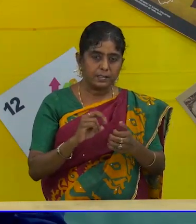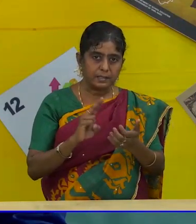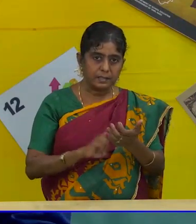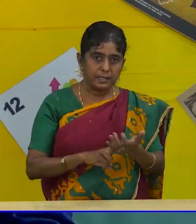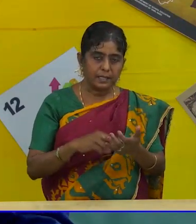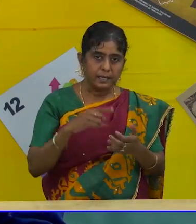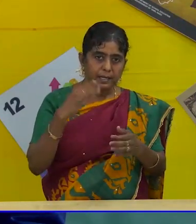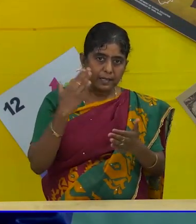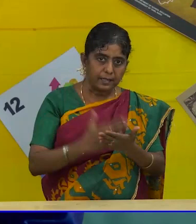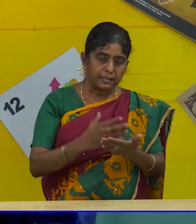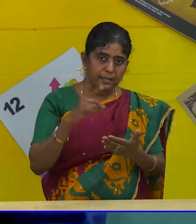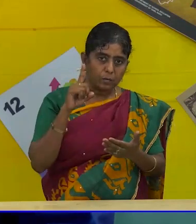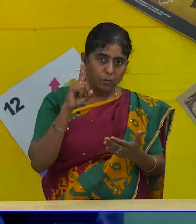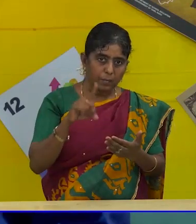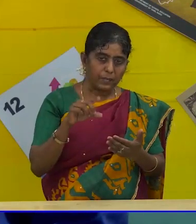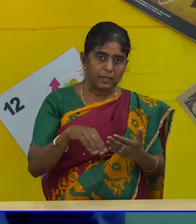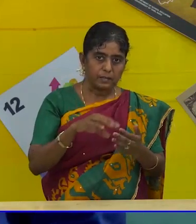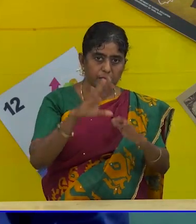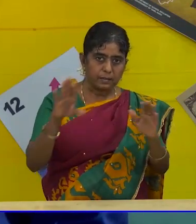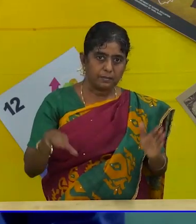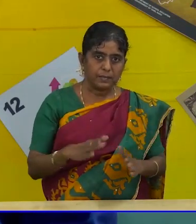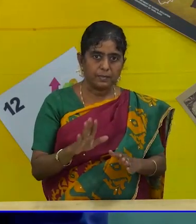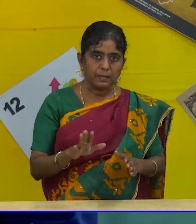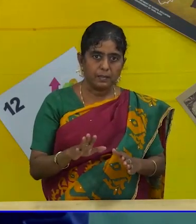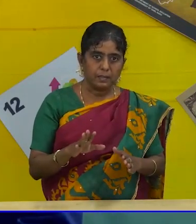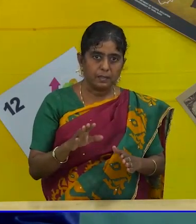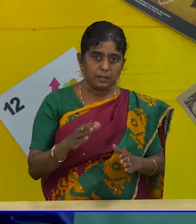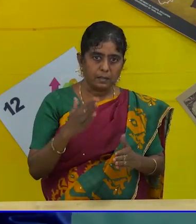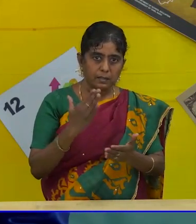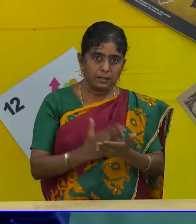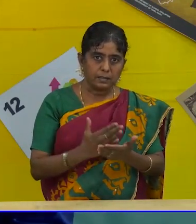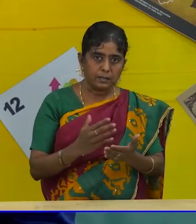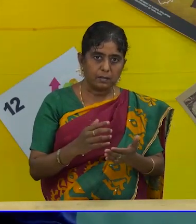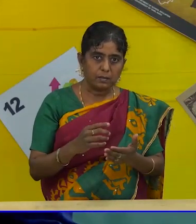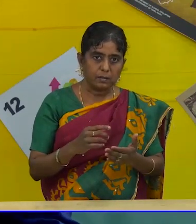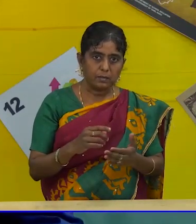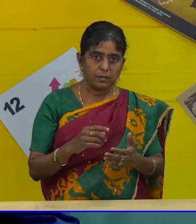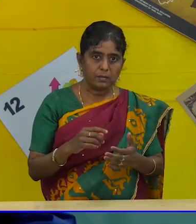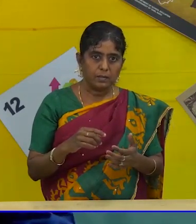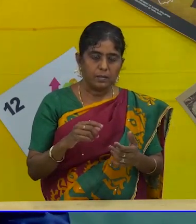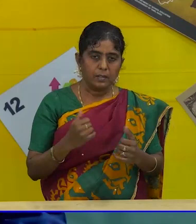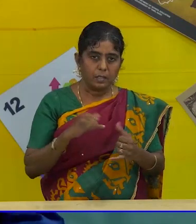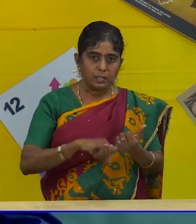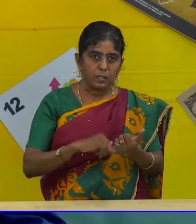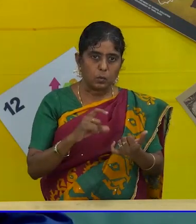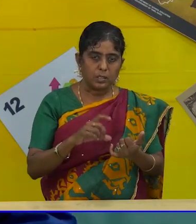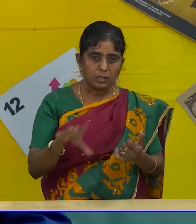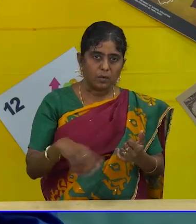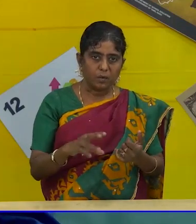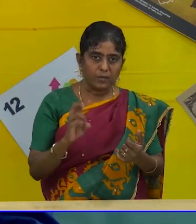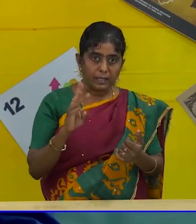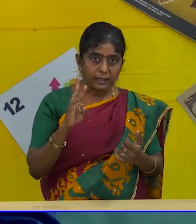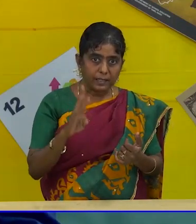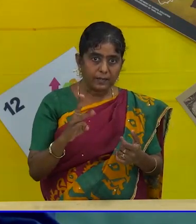point. That point is the point of intersection of all those three planes. That intersection point is the solution of the system of